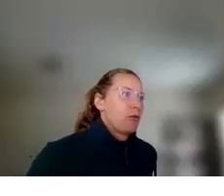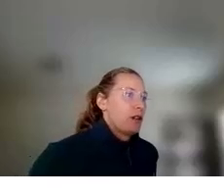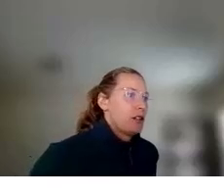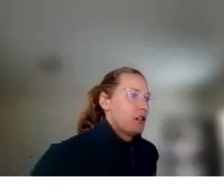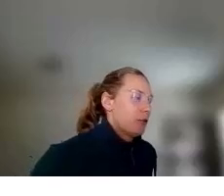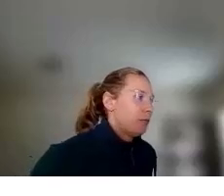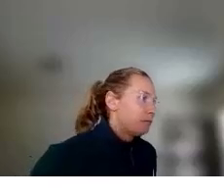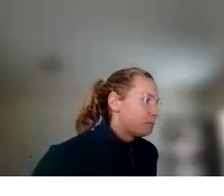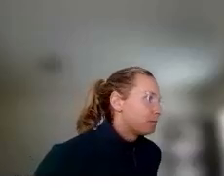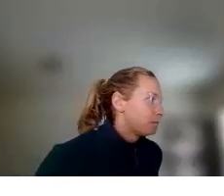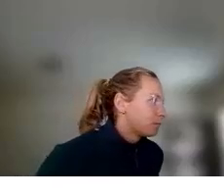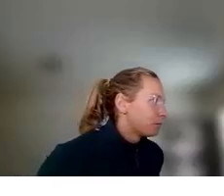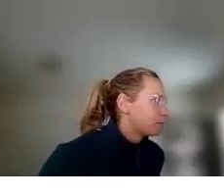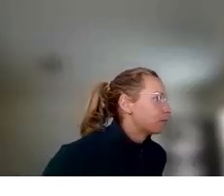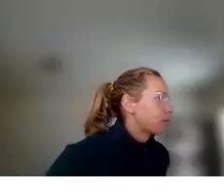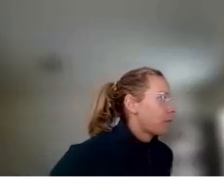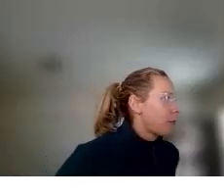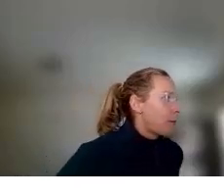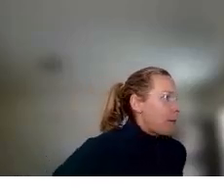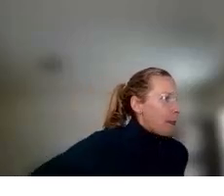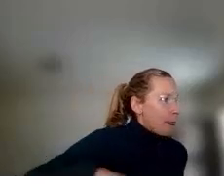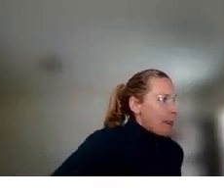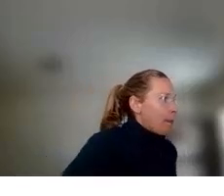through the 100.2.